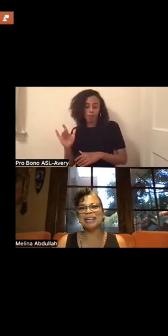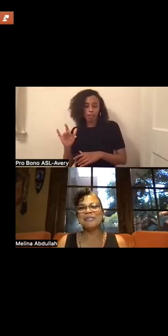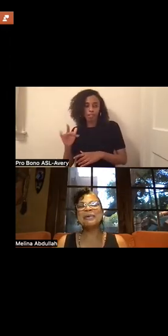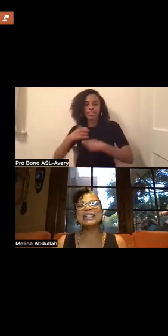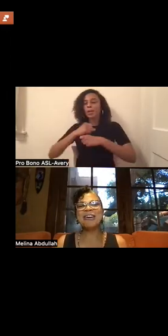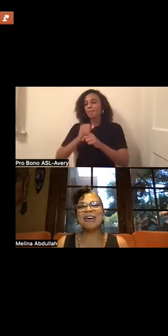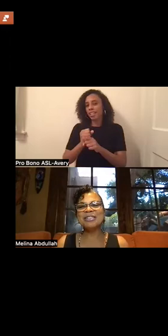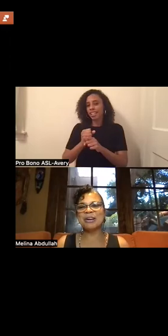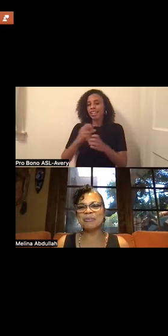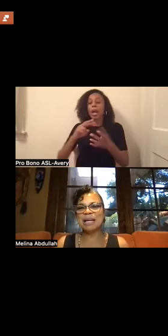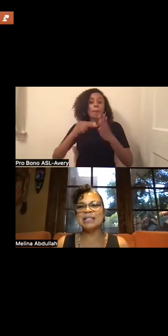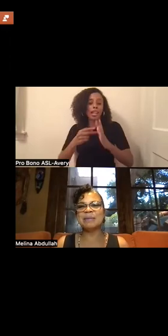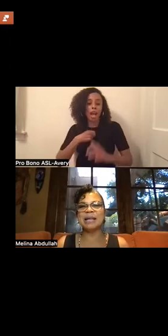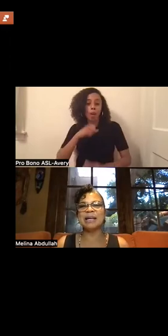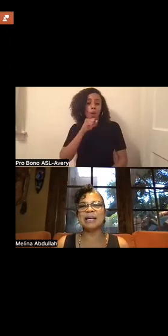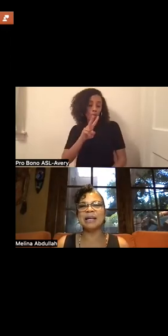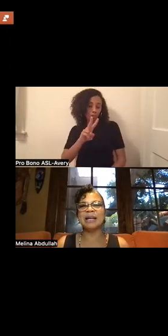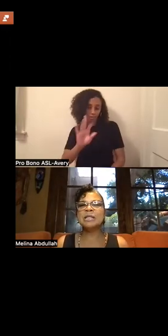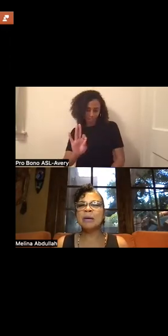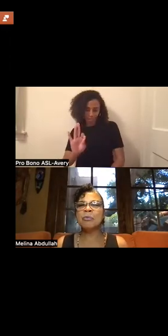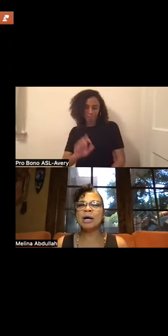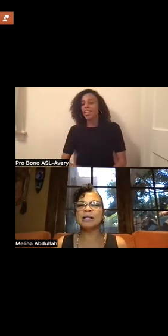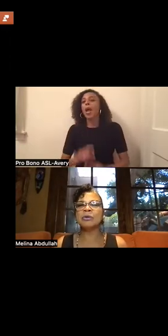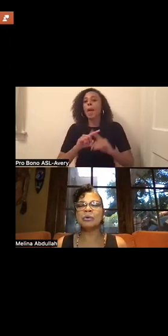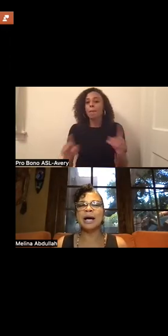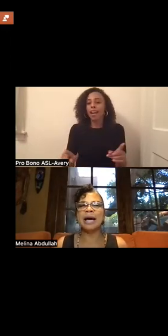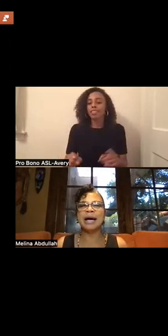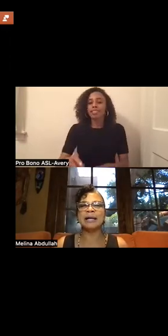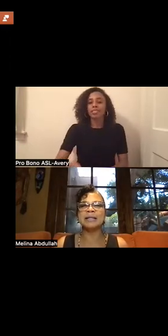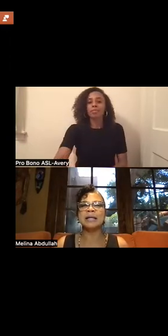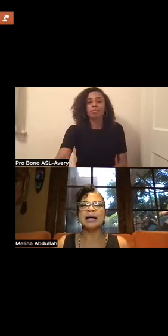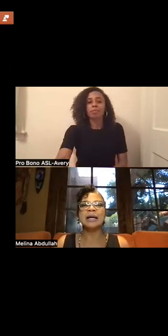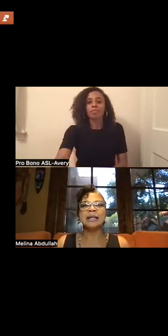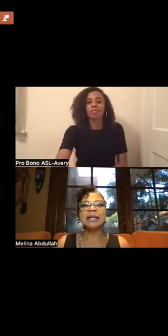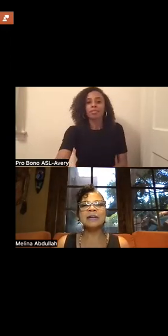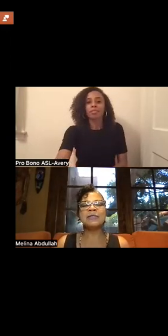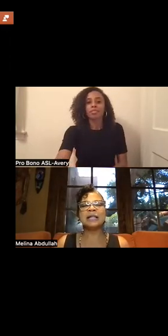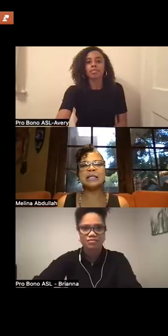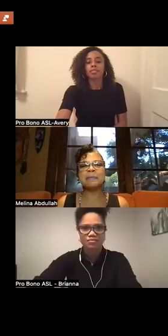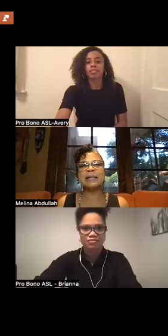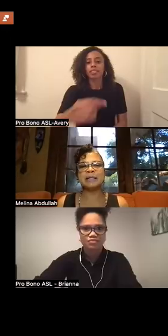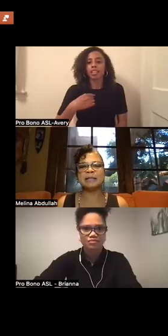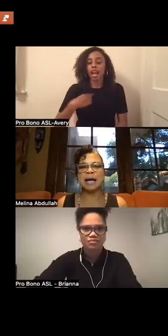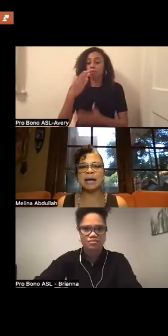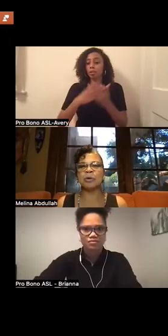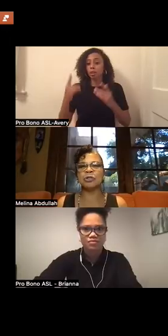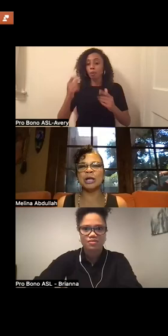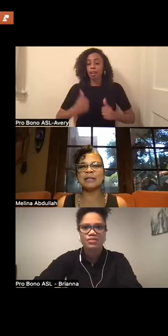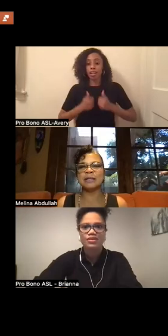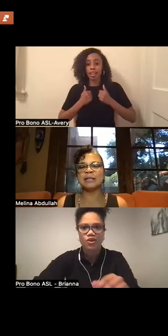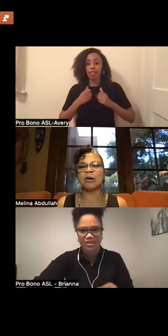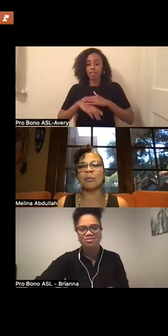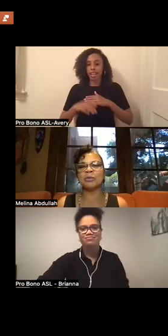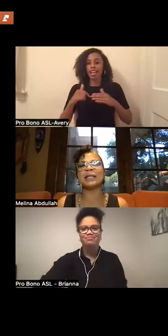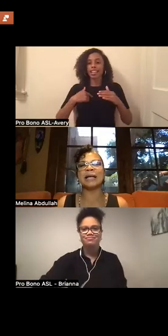But it also makes me someone who has lived in a space and time where